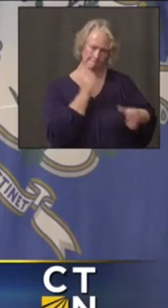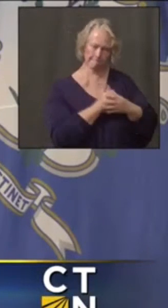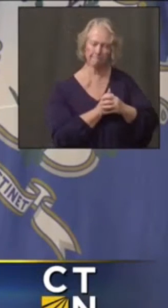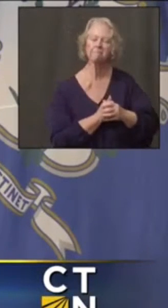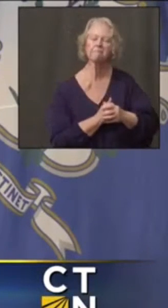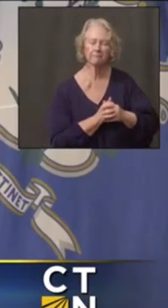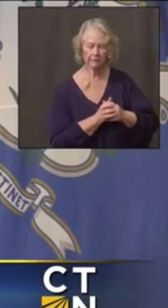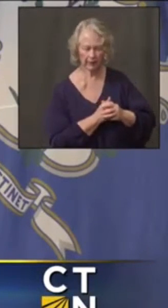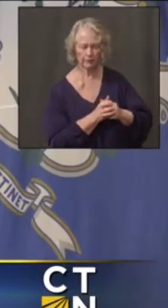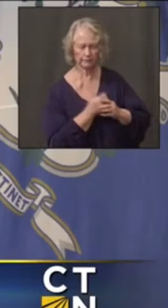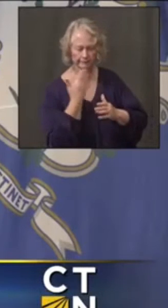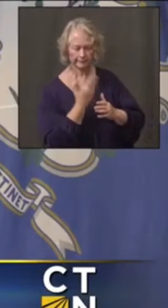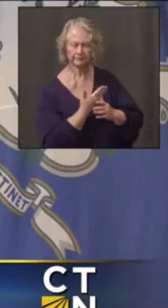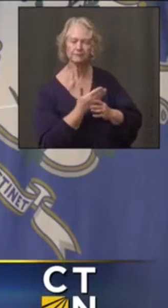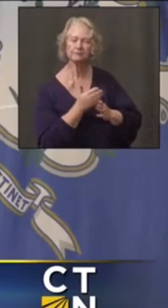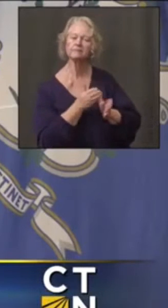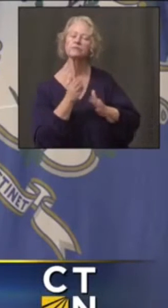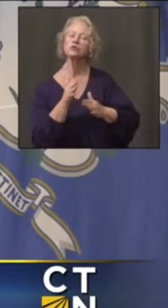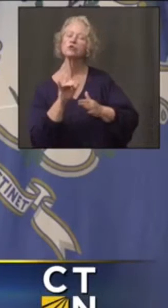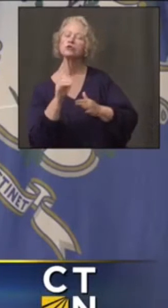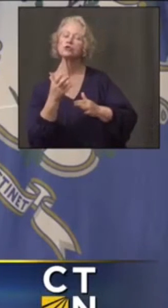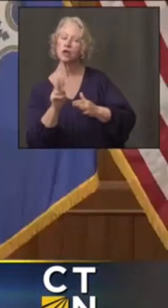Thanks. And then this is for John.